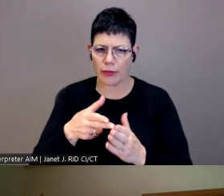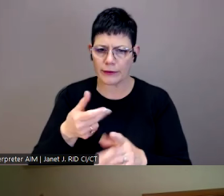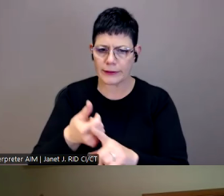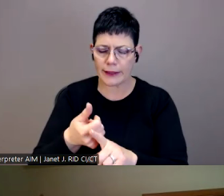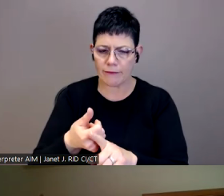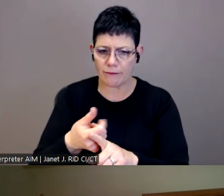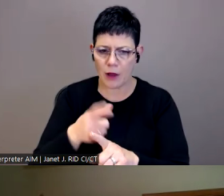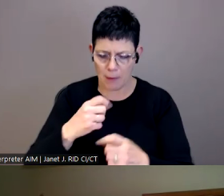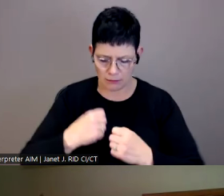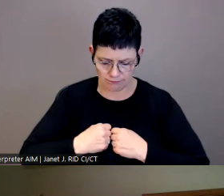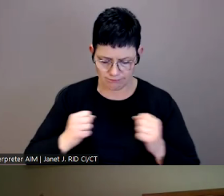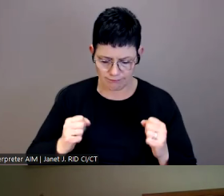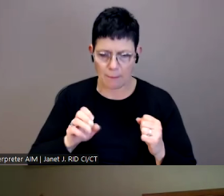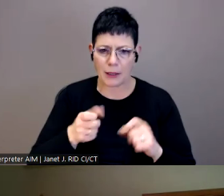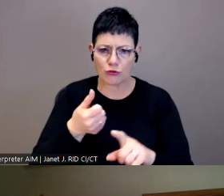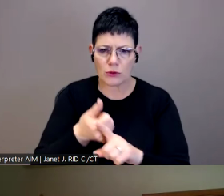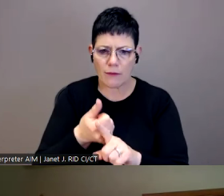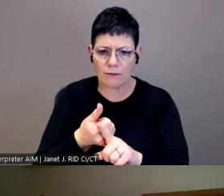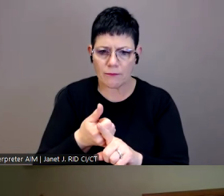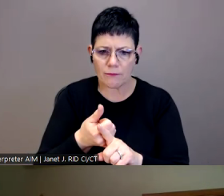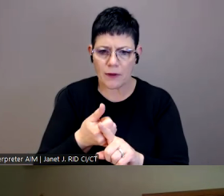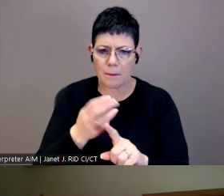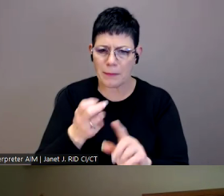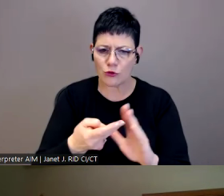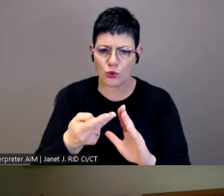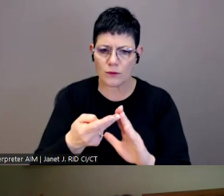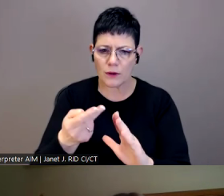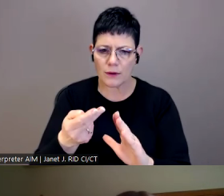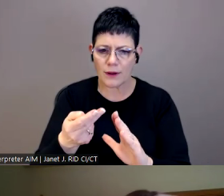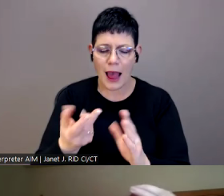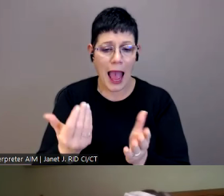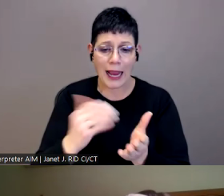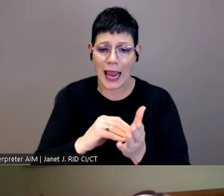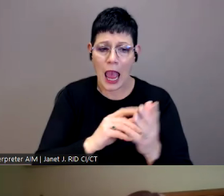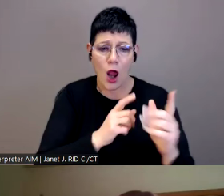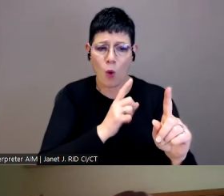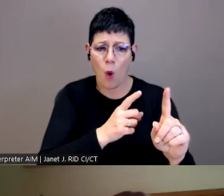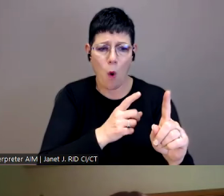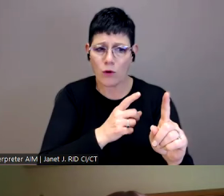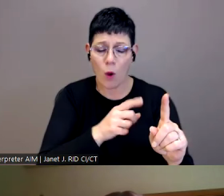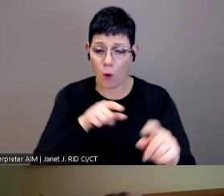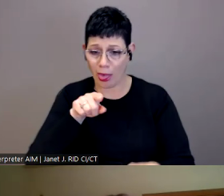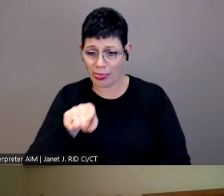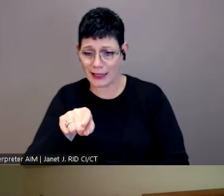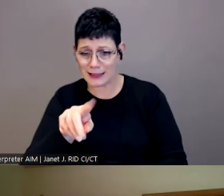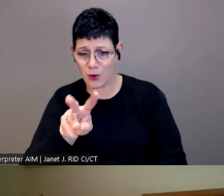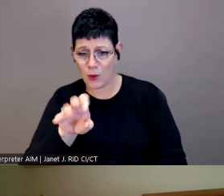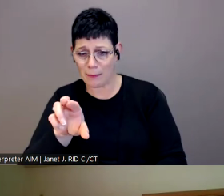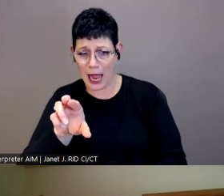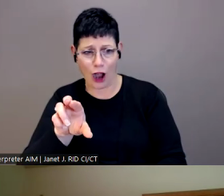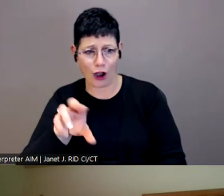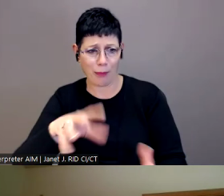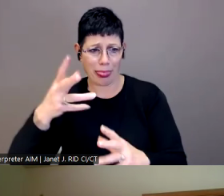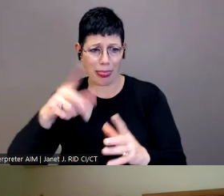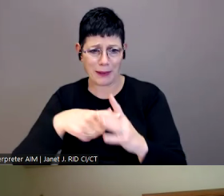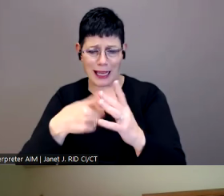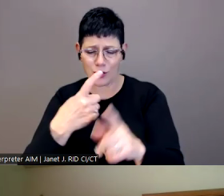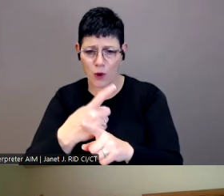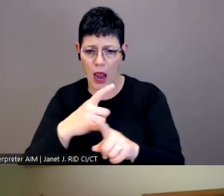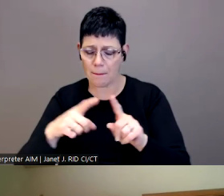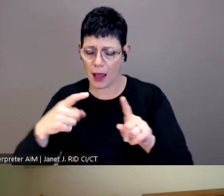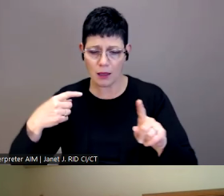Ultimately, like we mentioned, we're never going to be perfect. This webinar didn't start up perfectly, but Sophia and the team